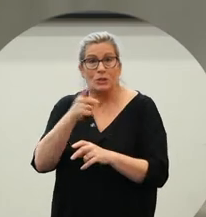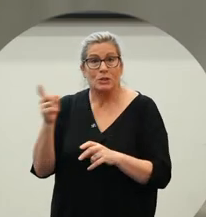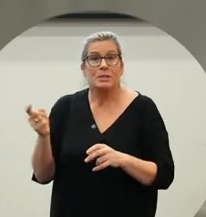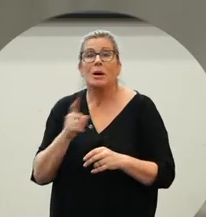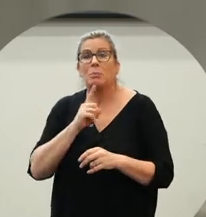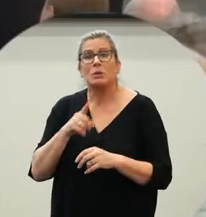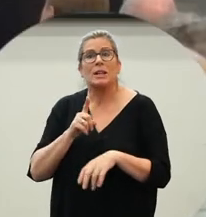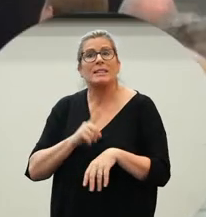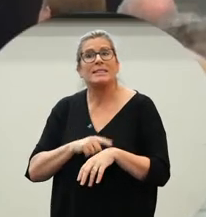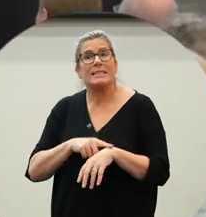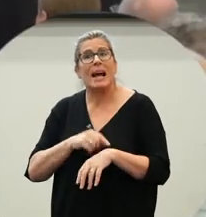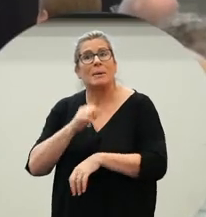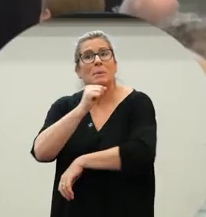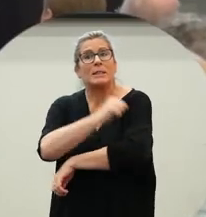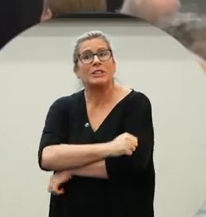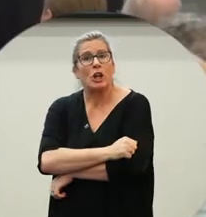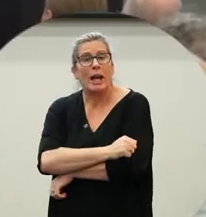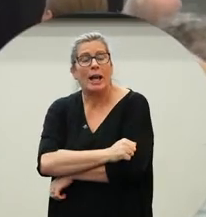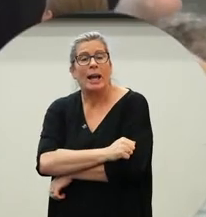in jail,